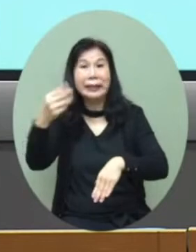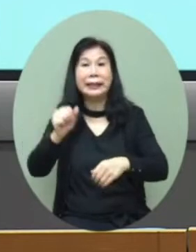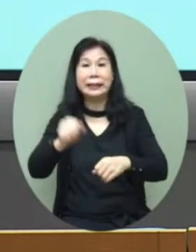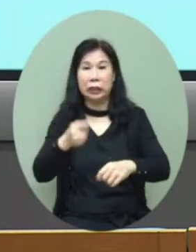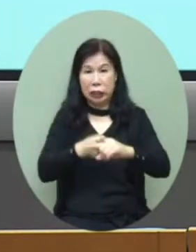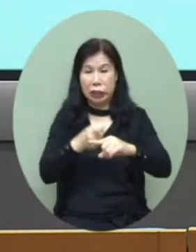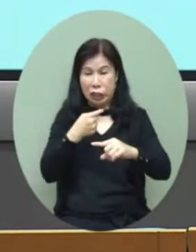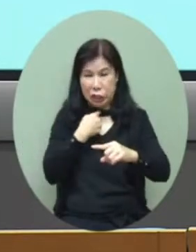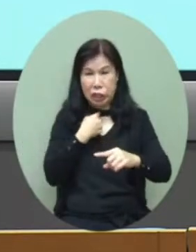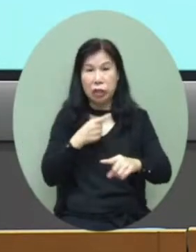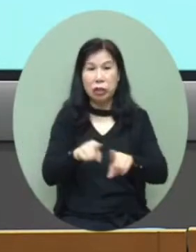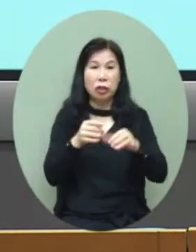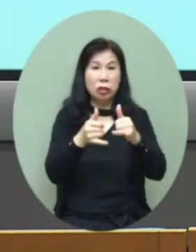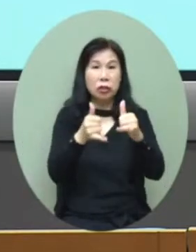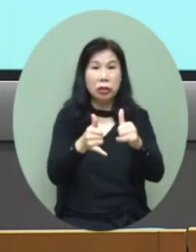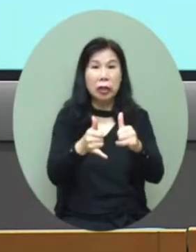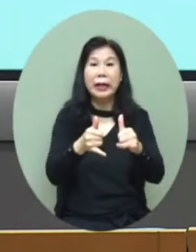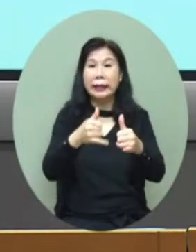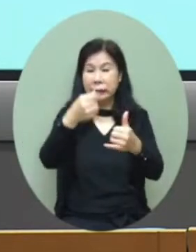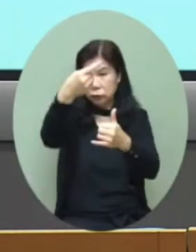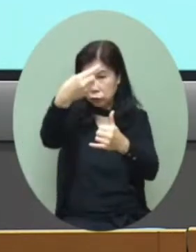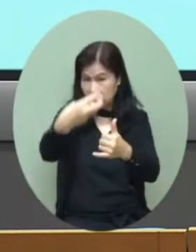During the 4-day